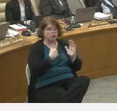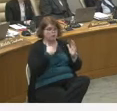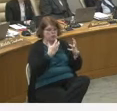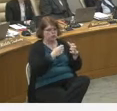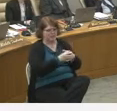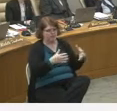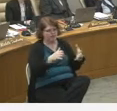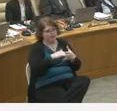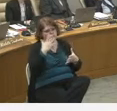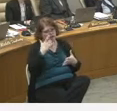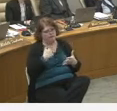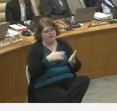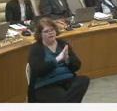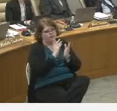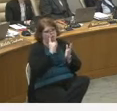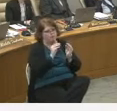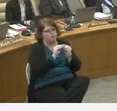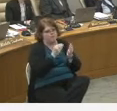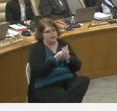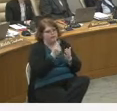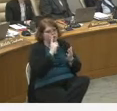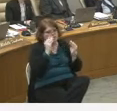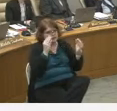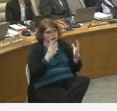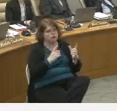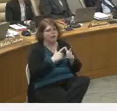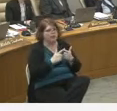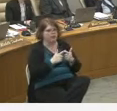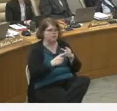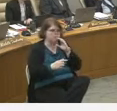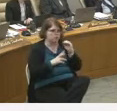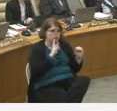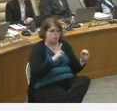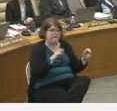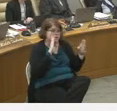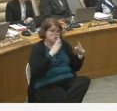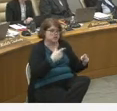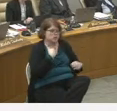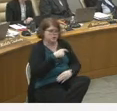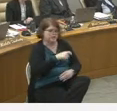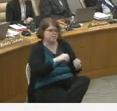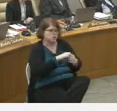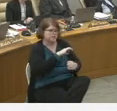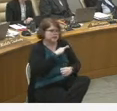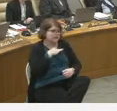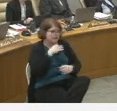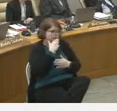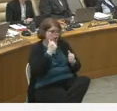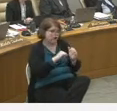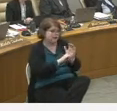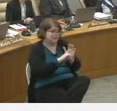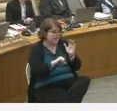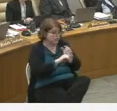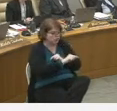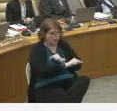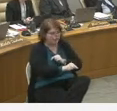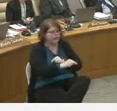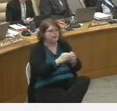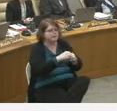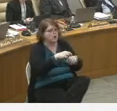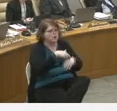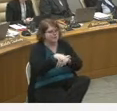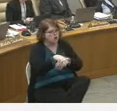that's why I'm asking for more money for for teachers and then birth to three Focus we need more staff better identification more